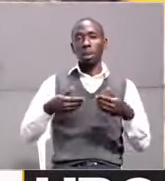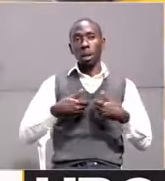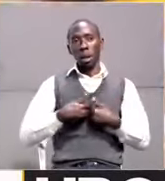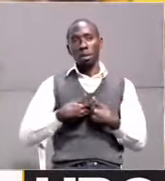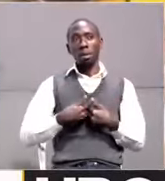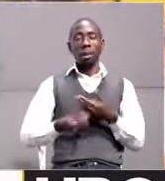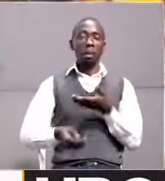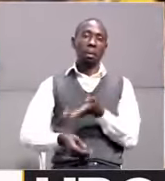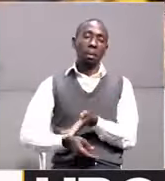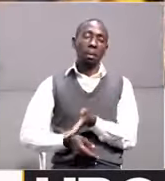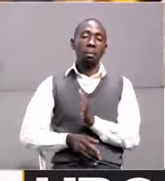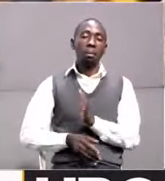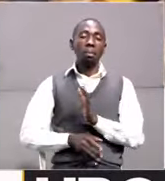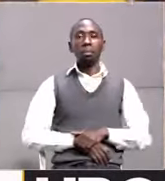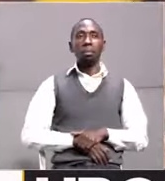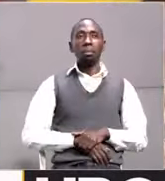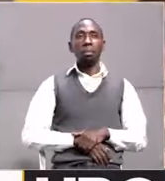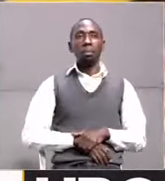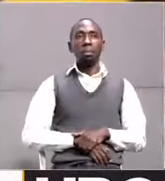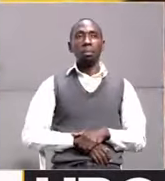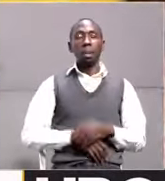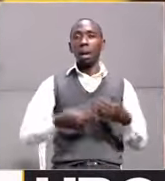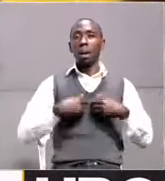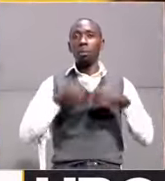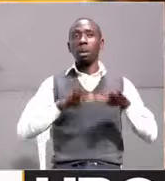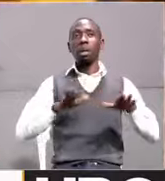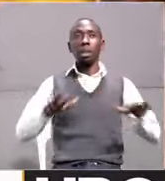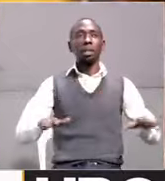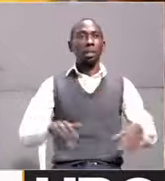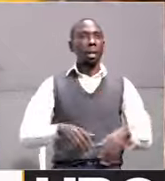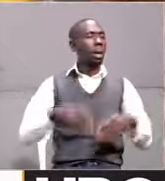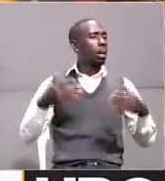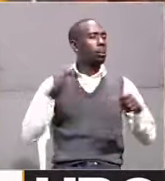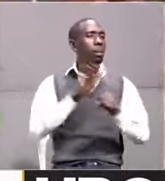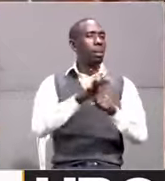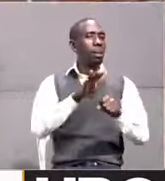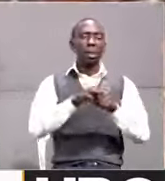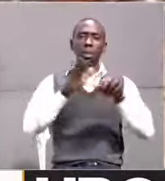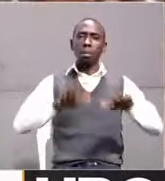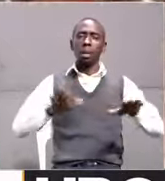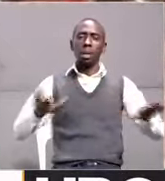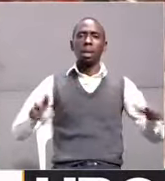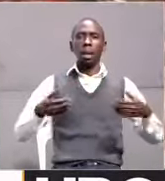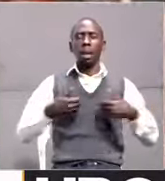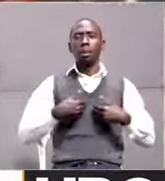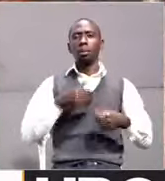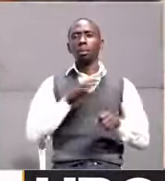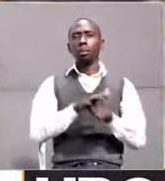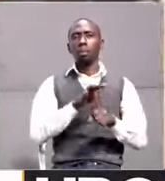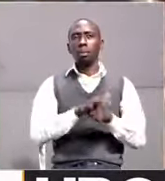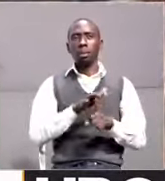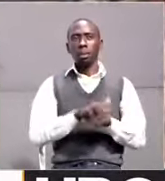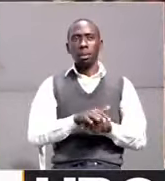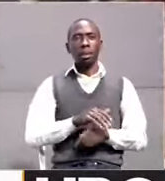and I have market. Akatale kanji nyo, nina katale kanene.